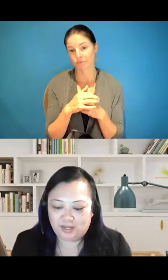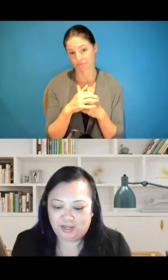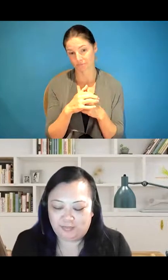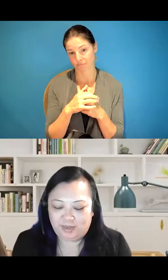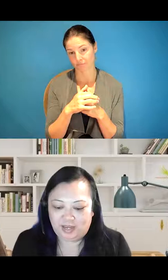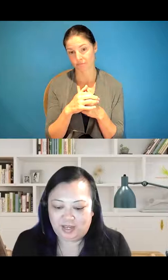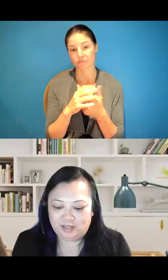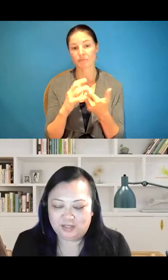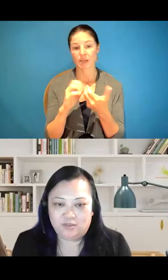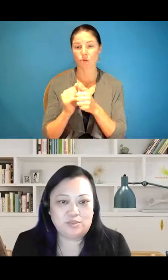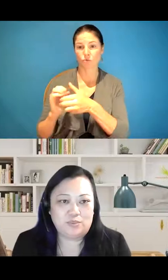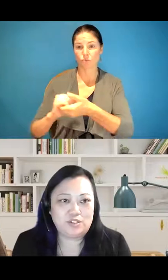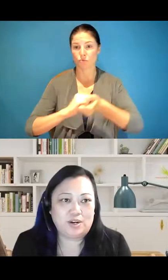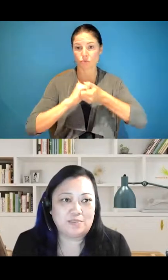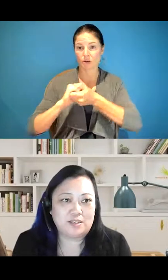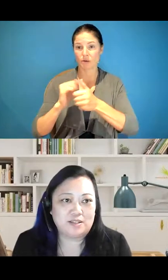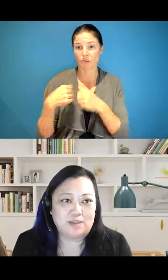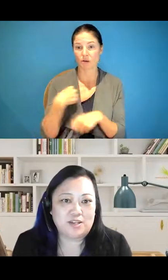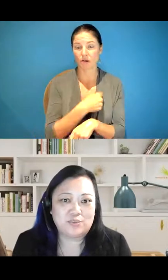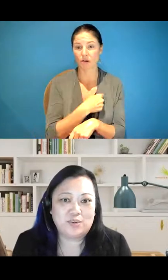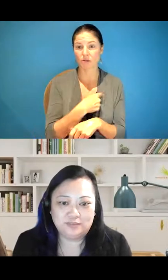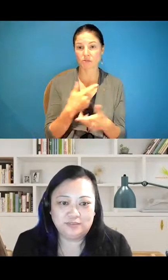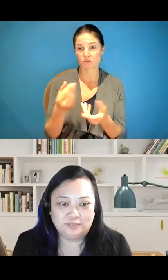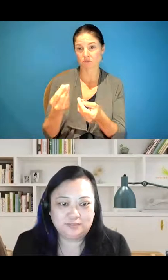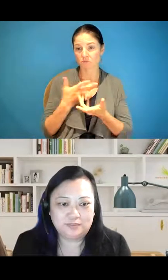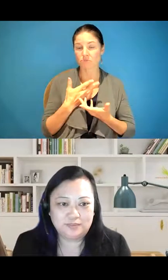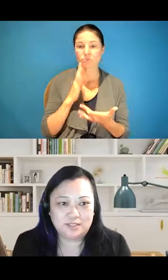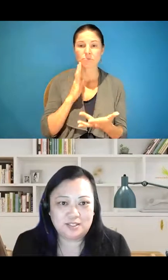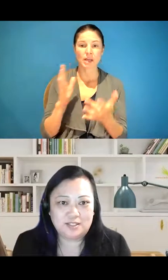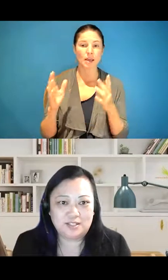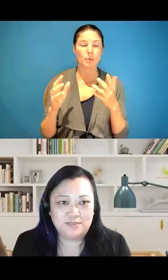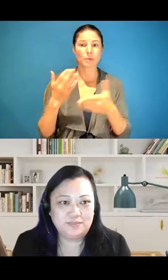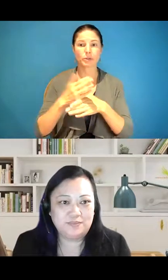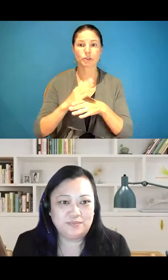employ, and also we'll be sharing updates on that page as well.